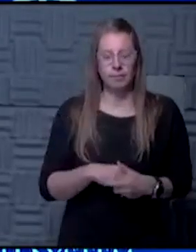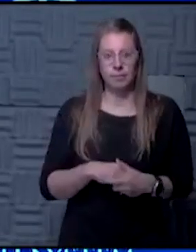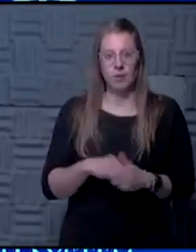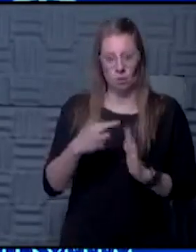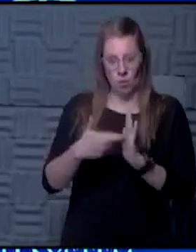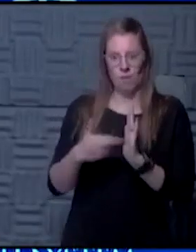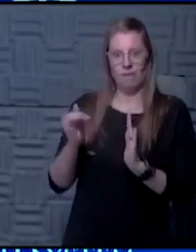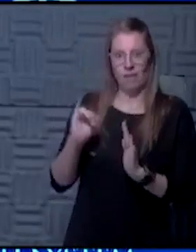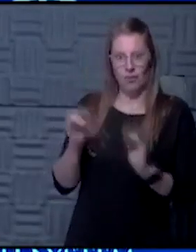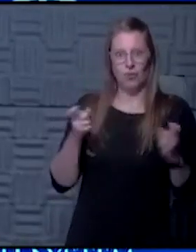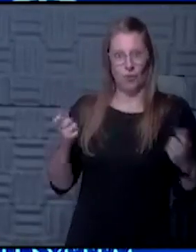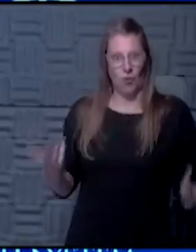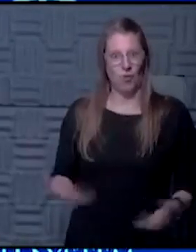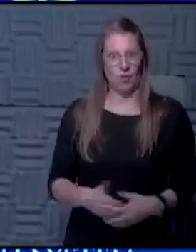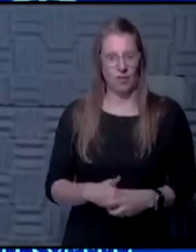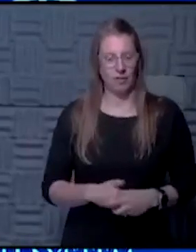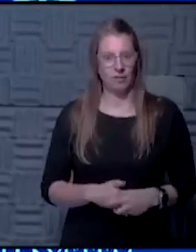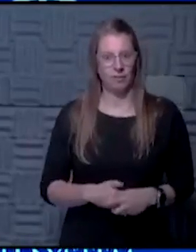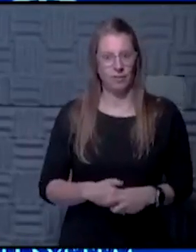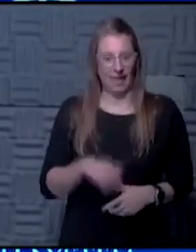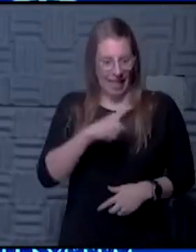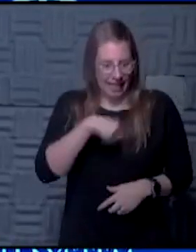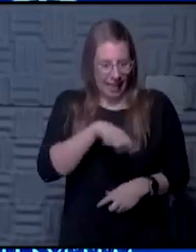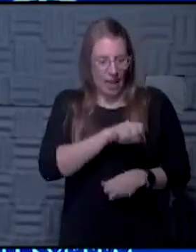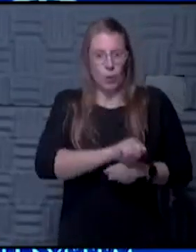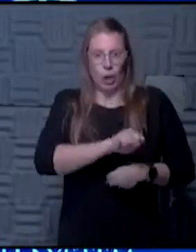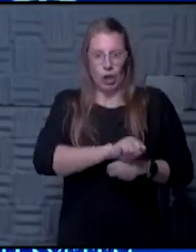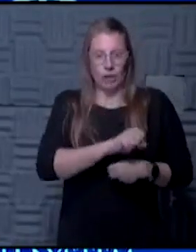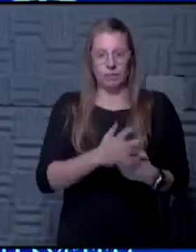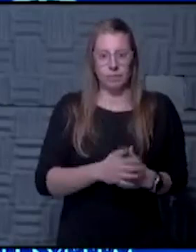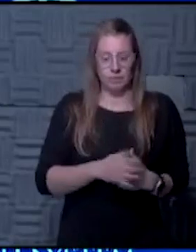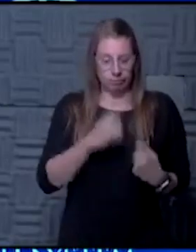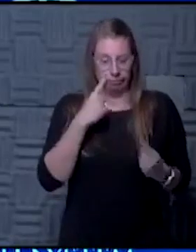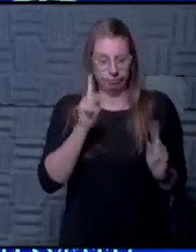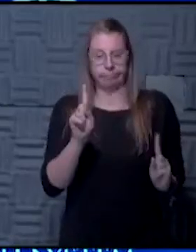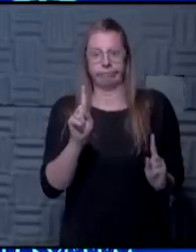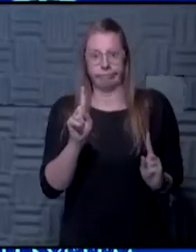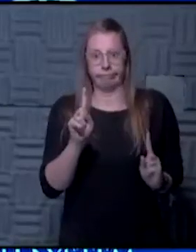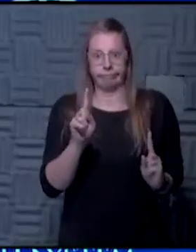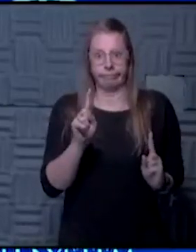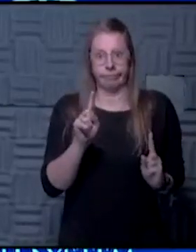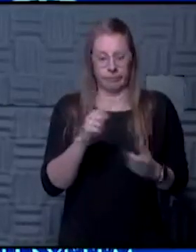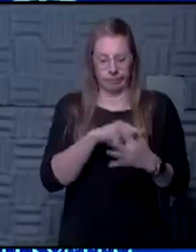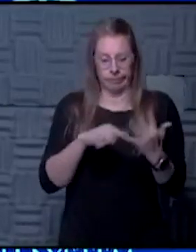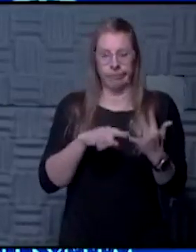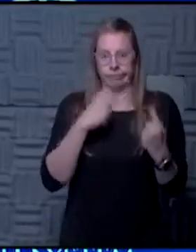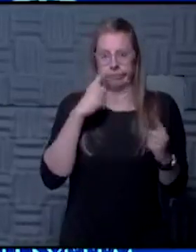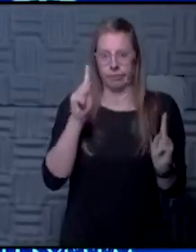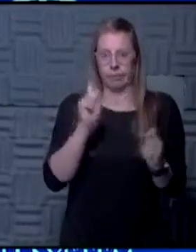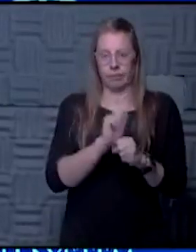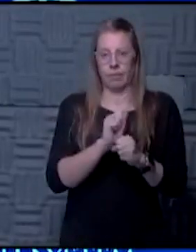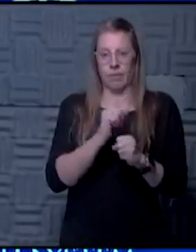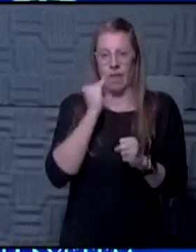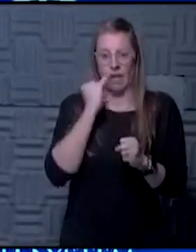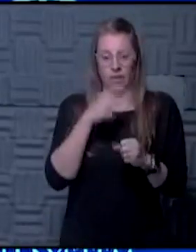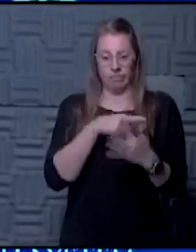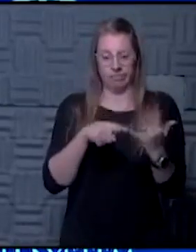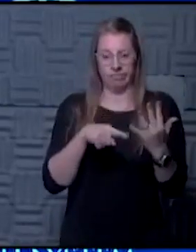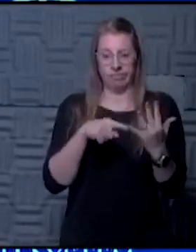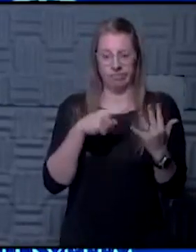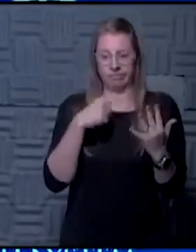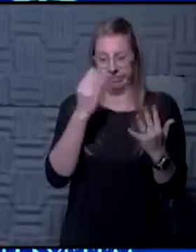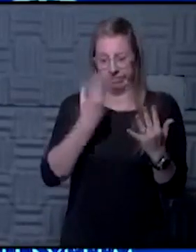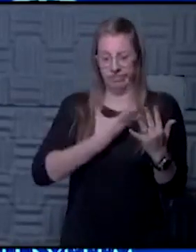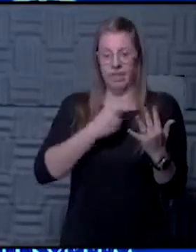rules of infection control. They work. And anybody who tells you they don't work is just wrong. All right,